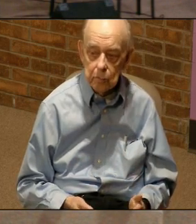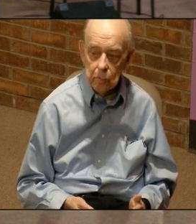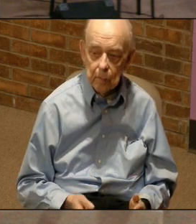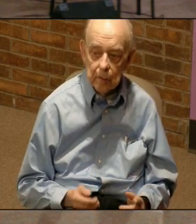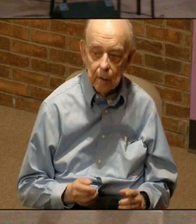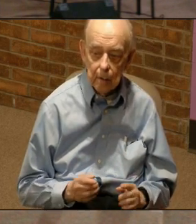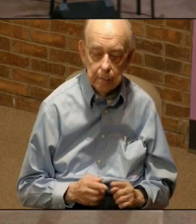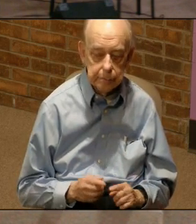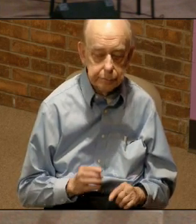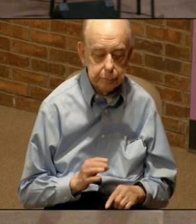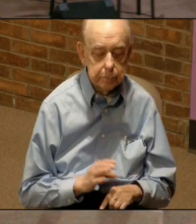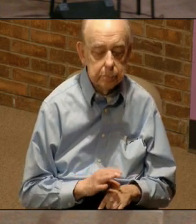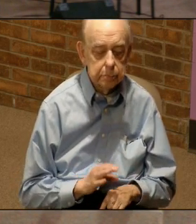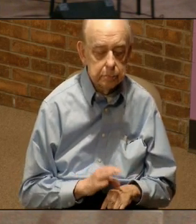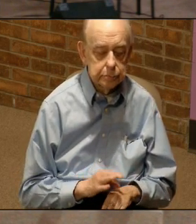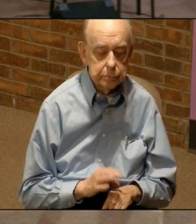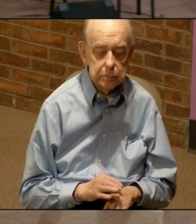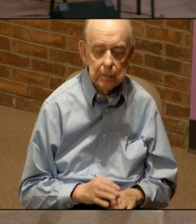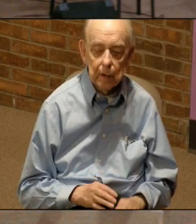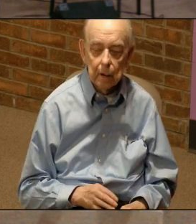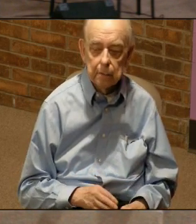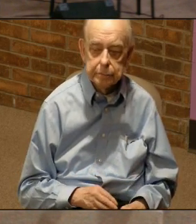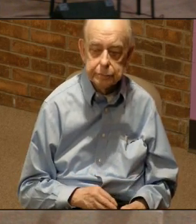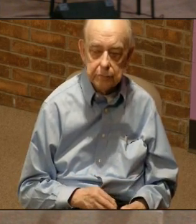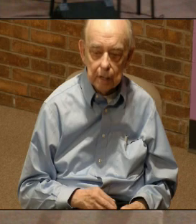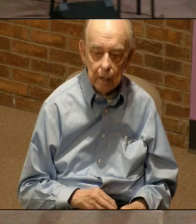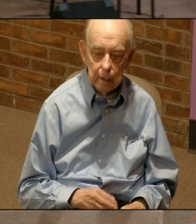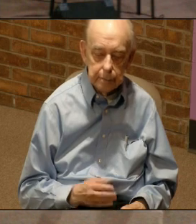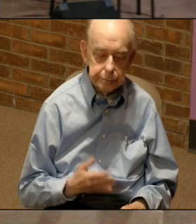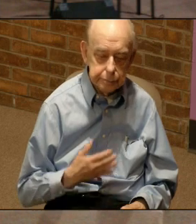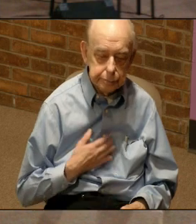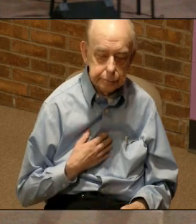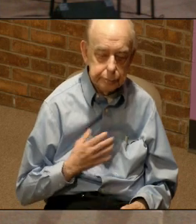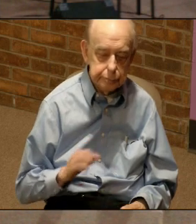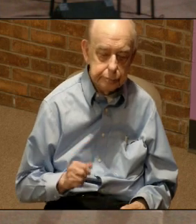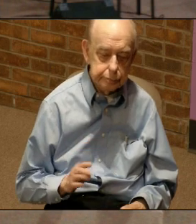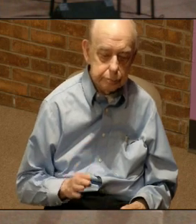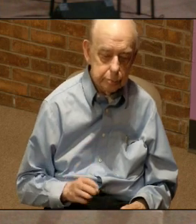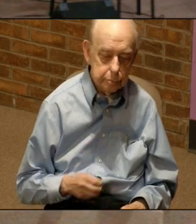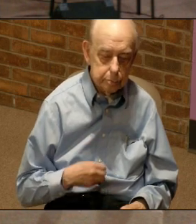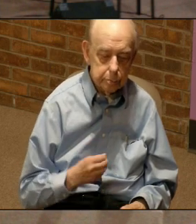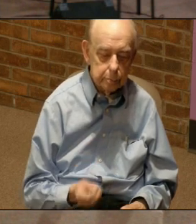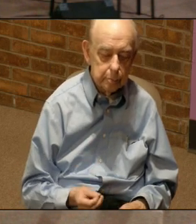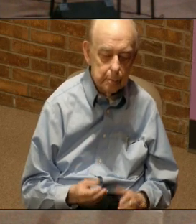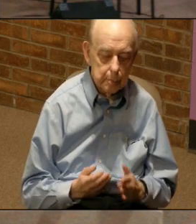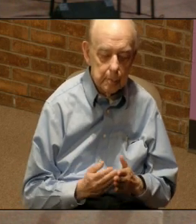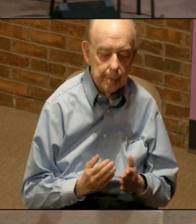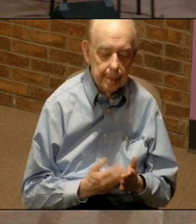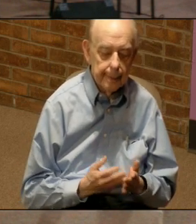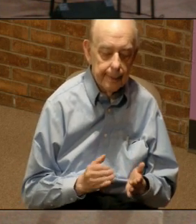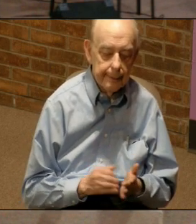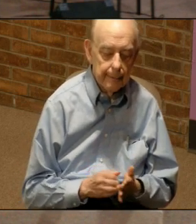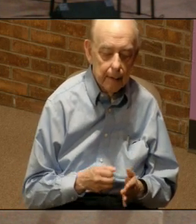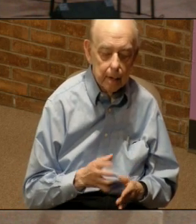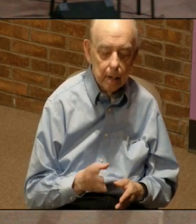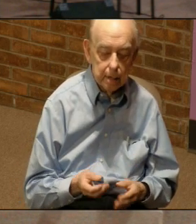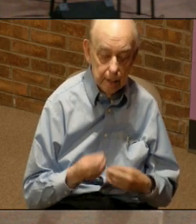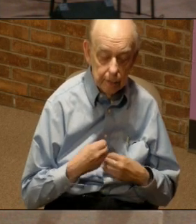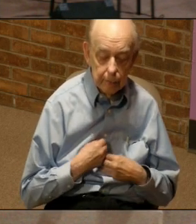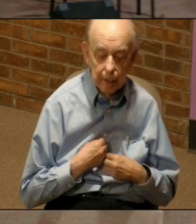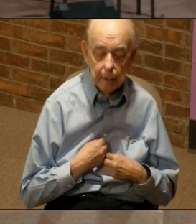to this congregation, to this church. My job is to give you the message that God gives to